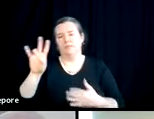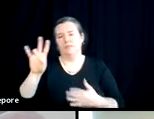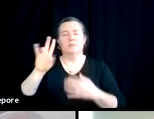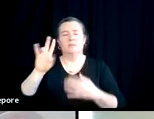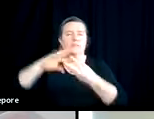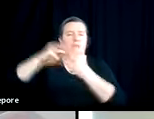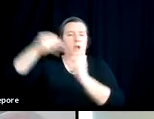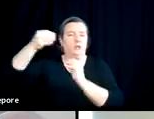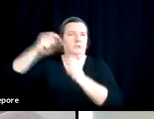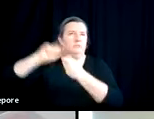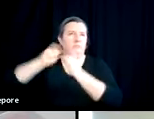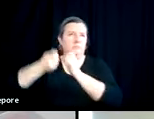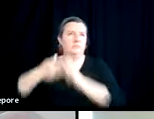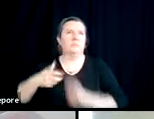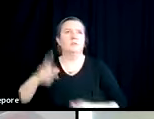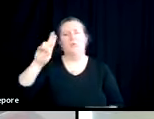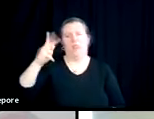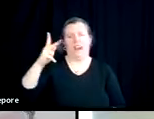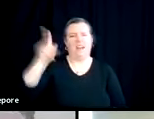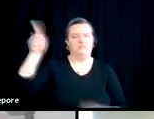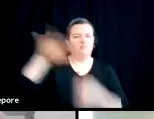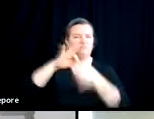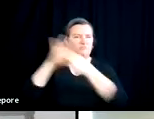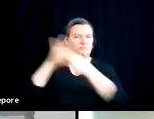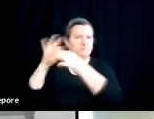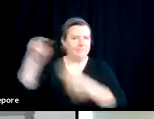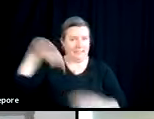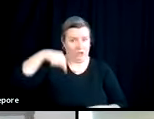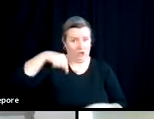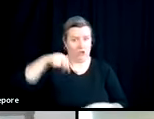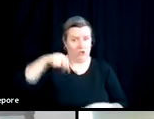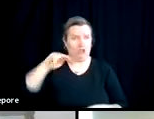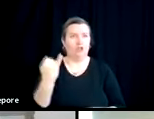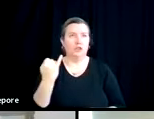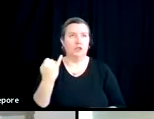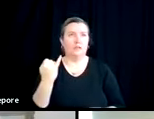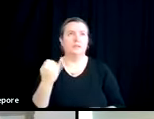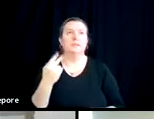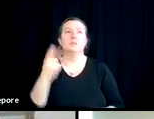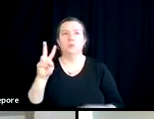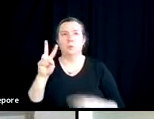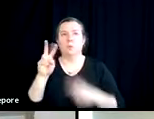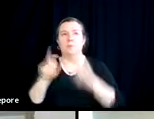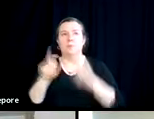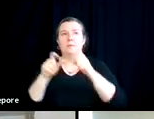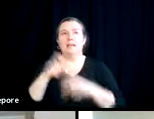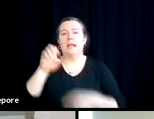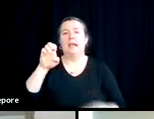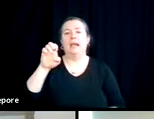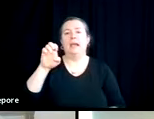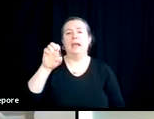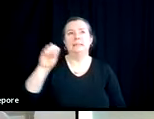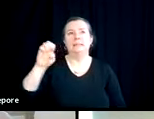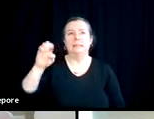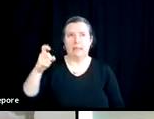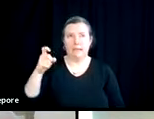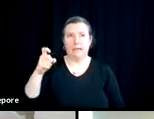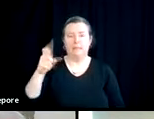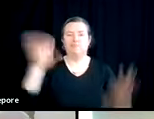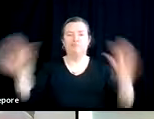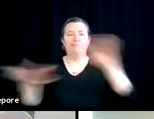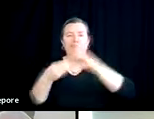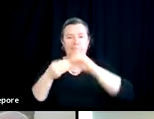UK. The 2 new reports are in Essex County, so now there are 33 reports of